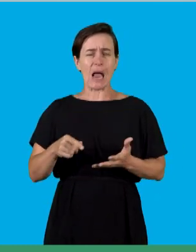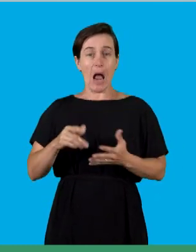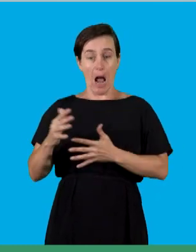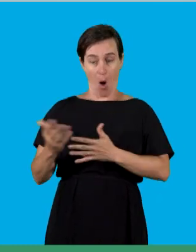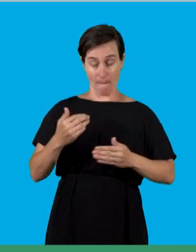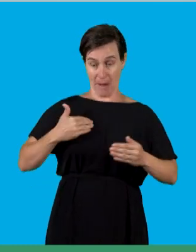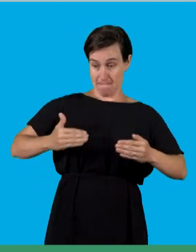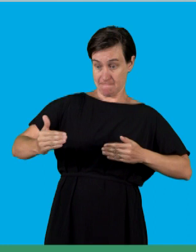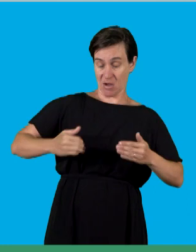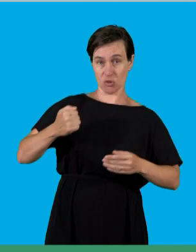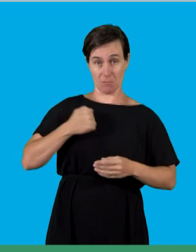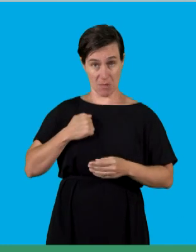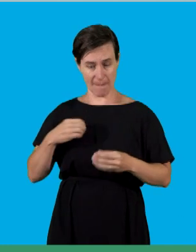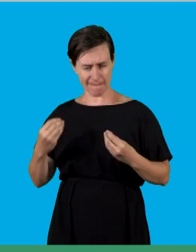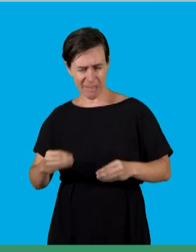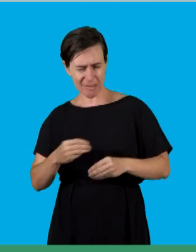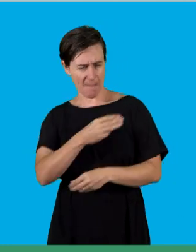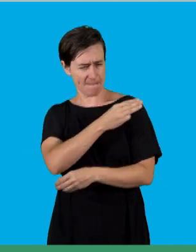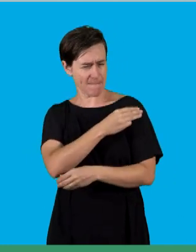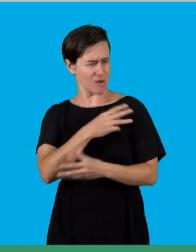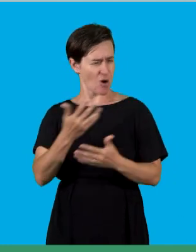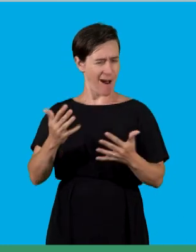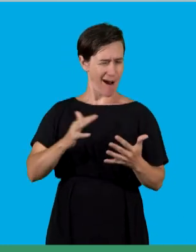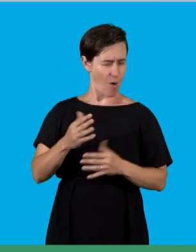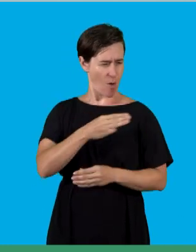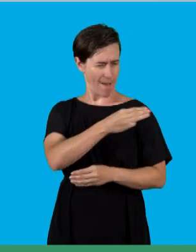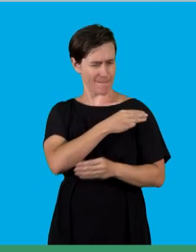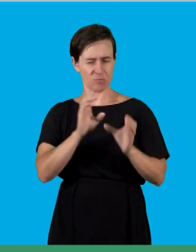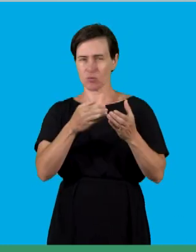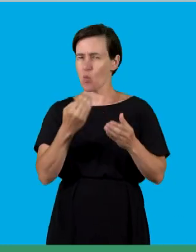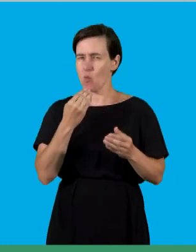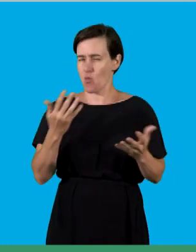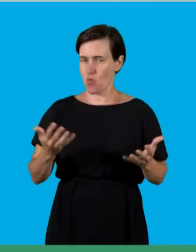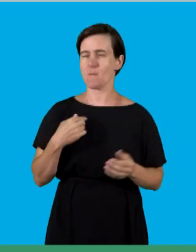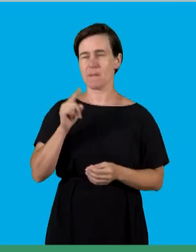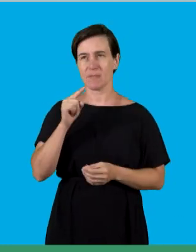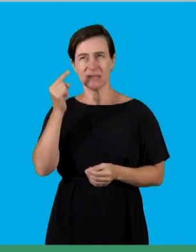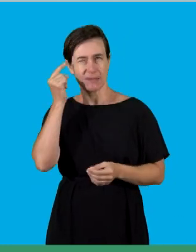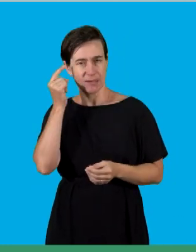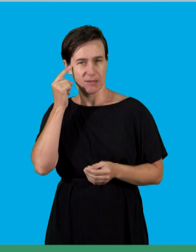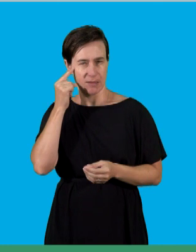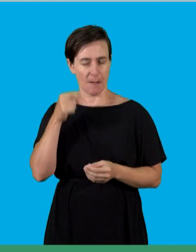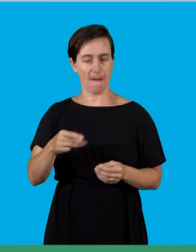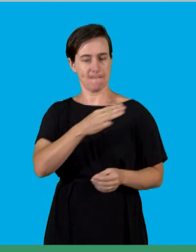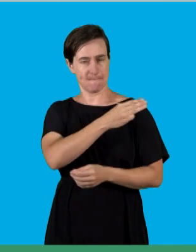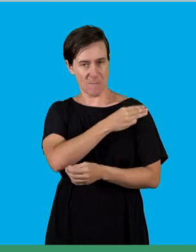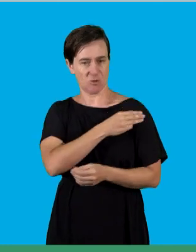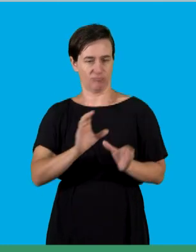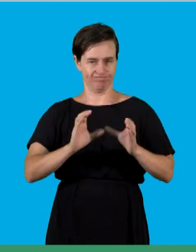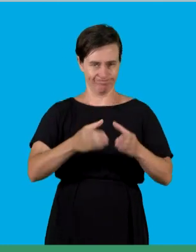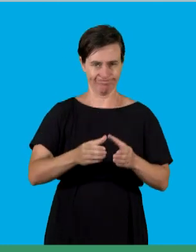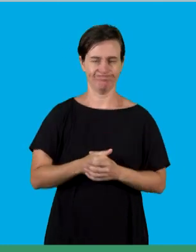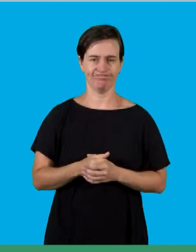the business is controlled and managed, or management. You also have to consider the fact of